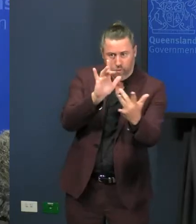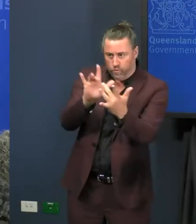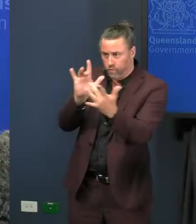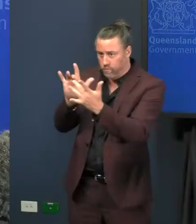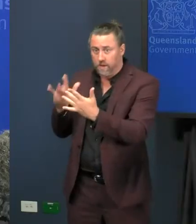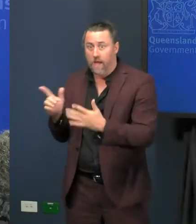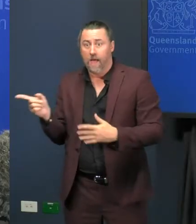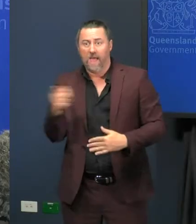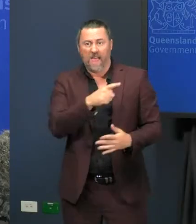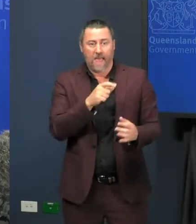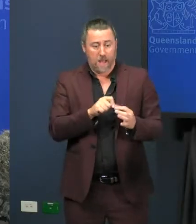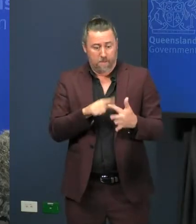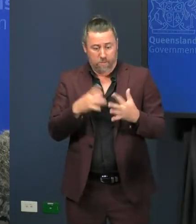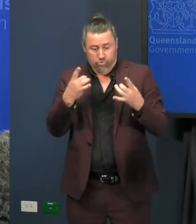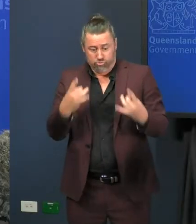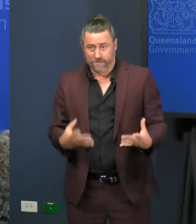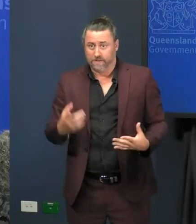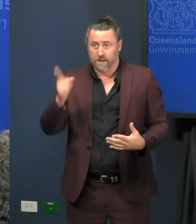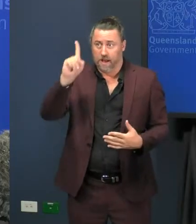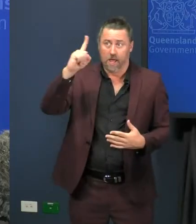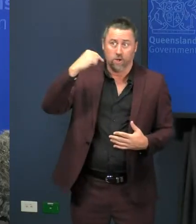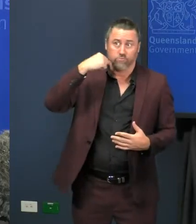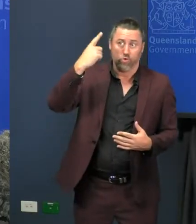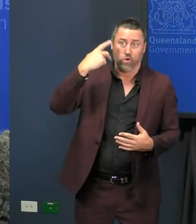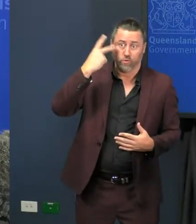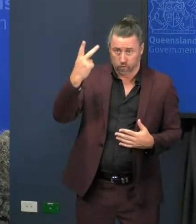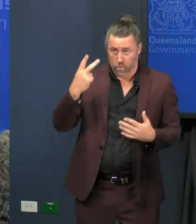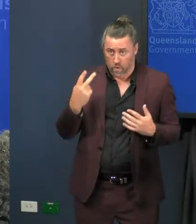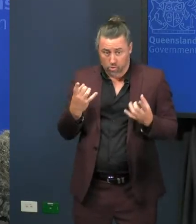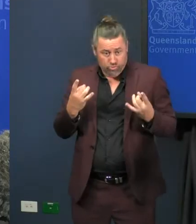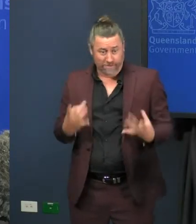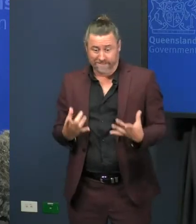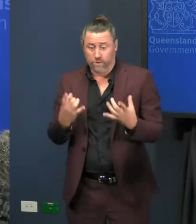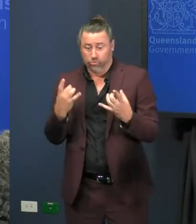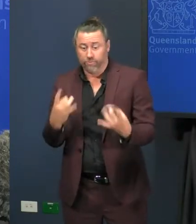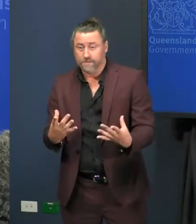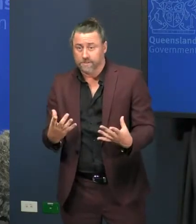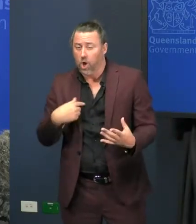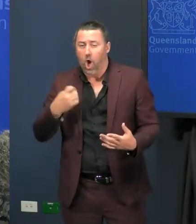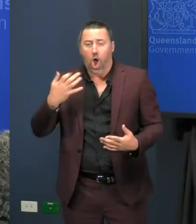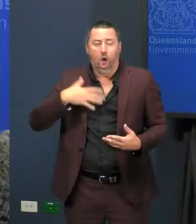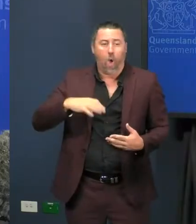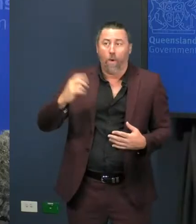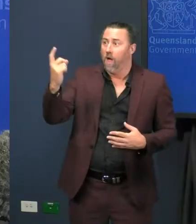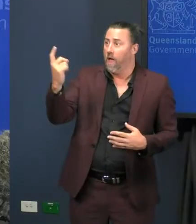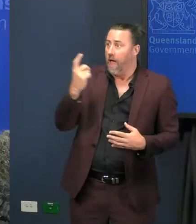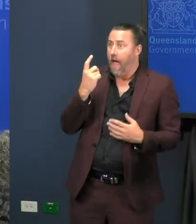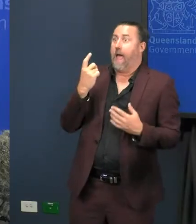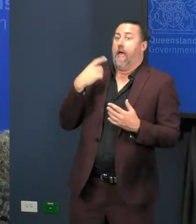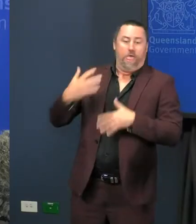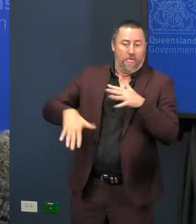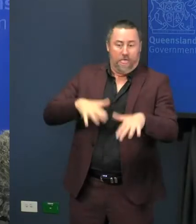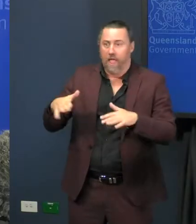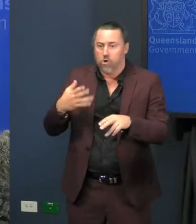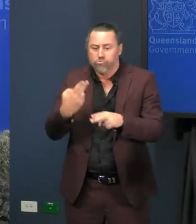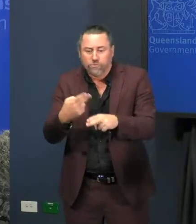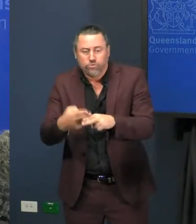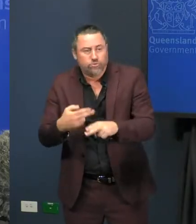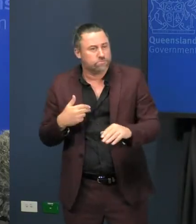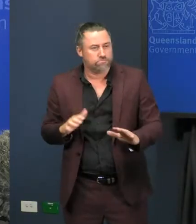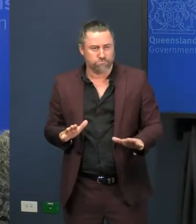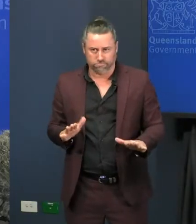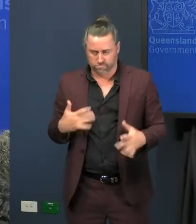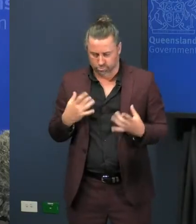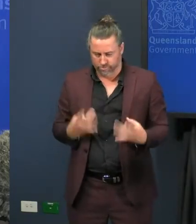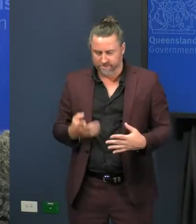and preparedness as best we can as the track starts to become more certain as to where it's going to cross. And